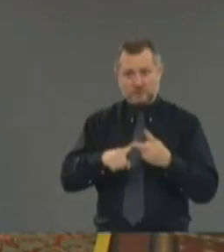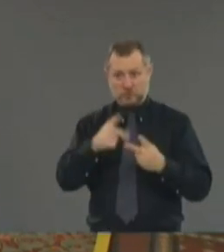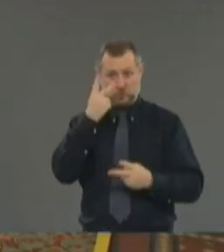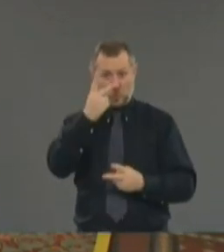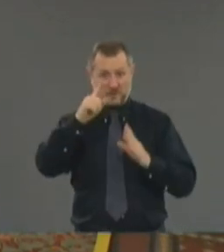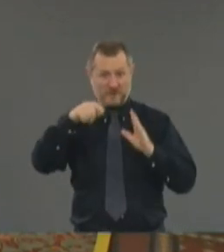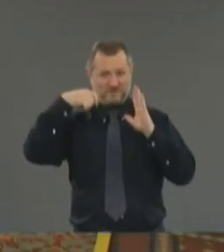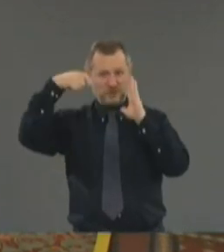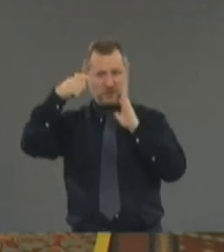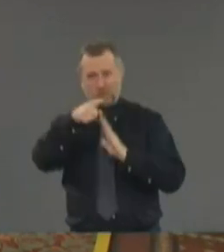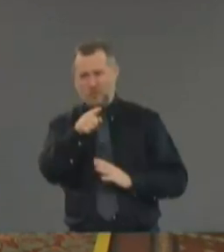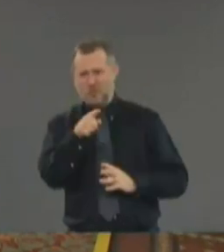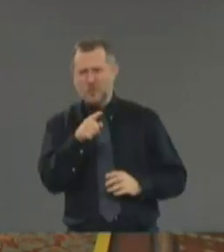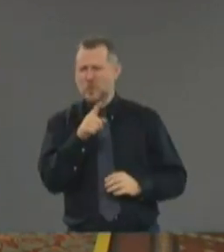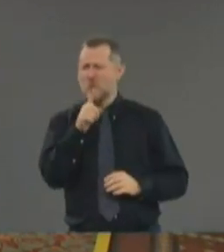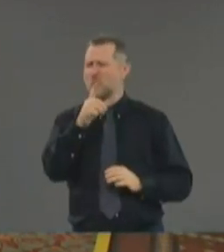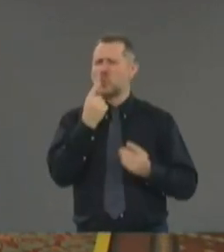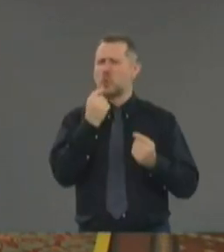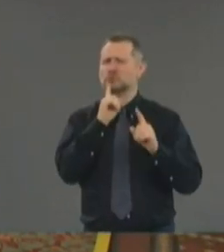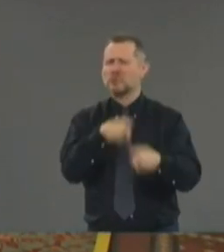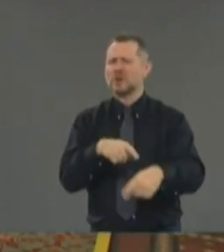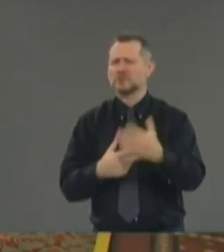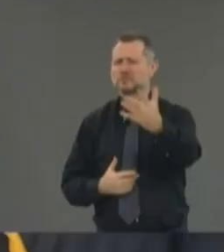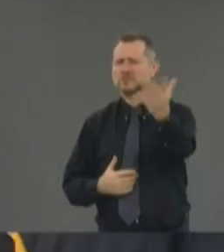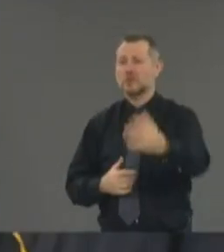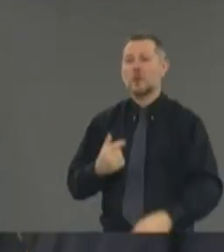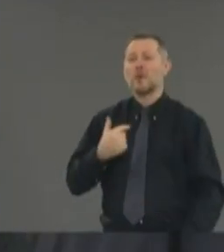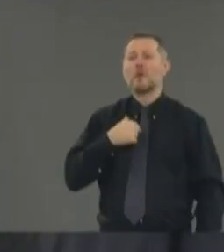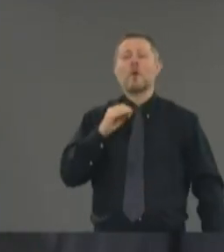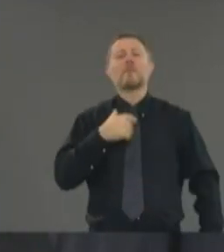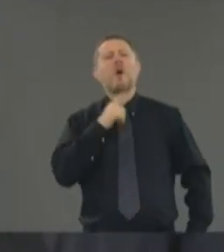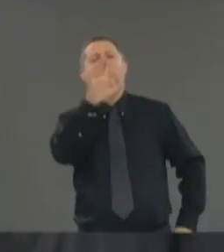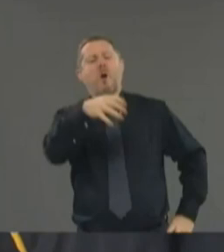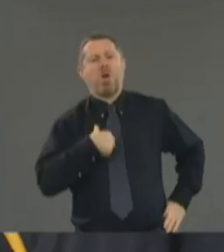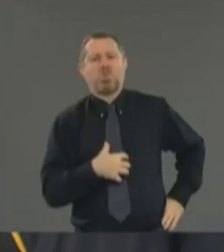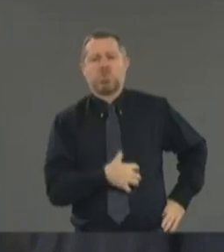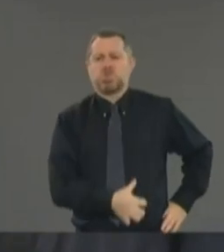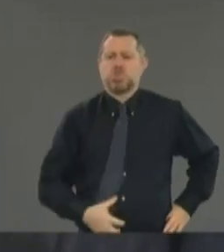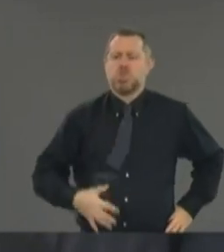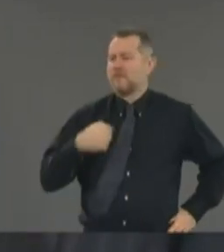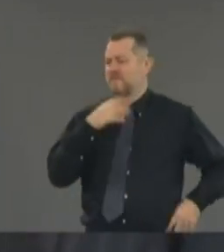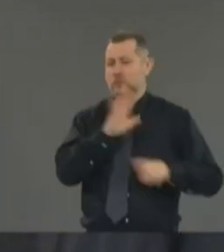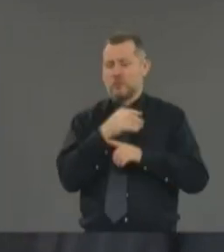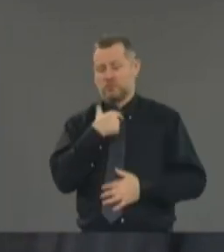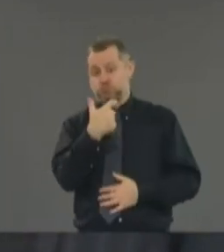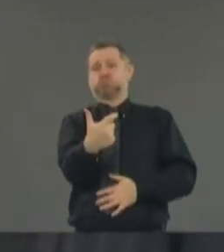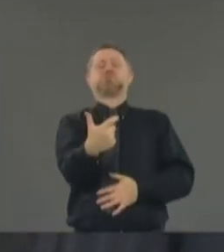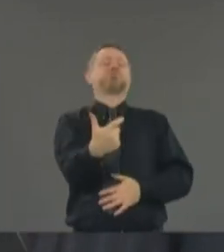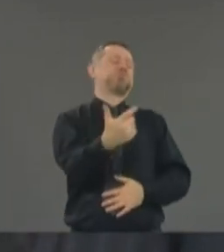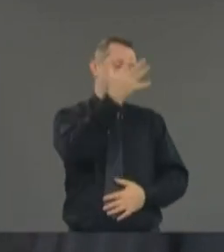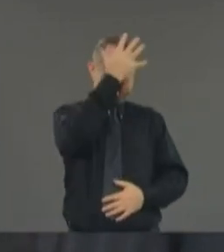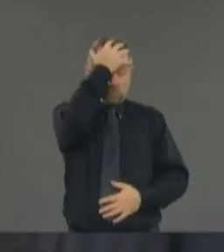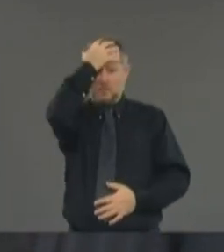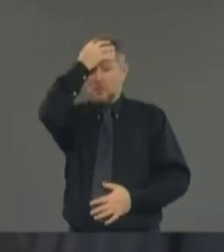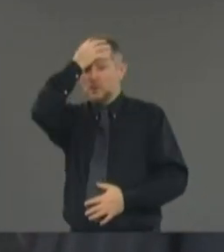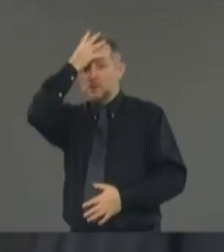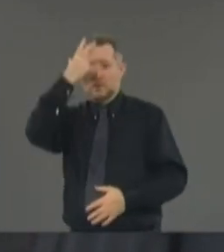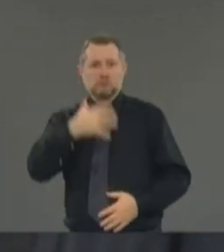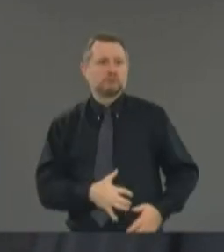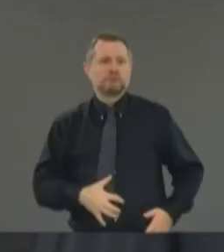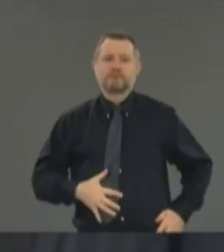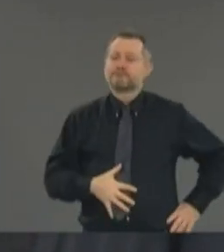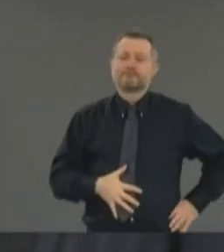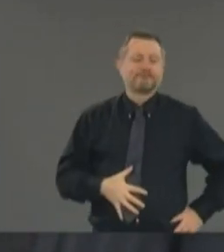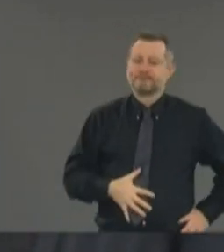what was your reaction? I was sick to my stomach. Sick to my stomach. It was the